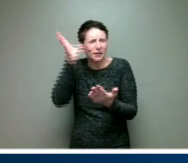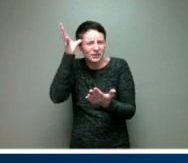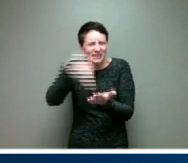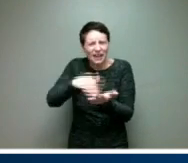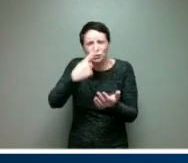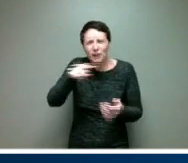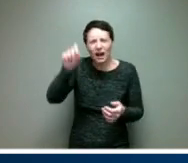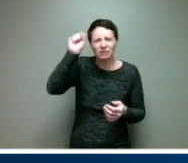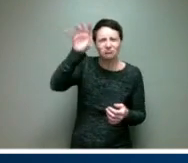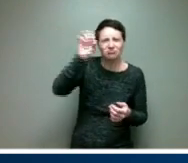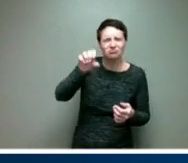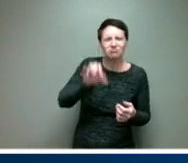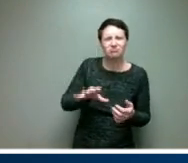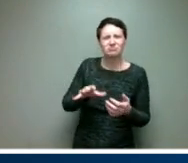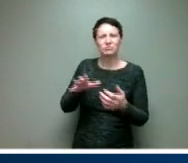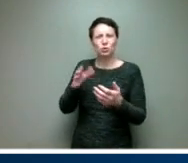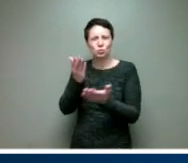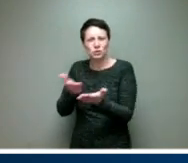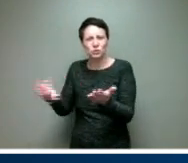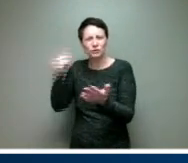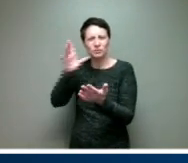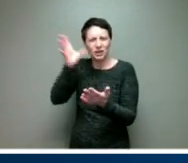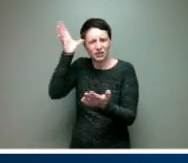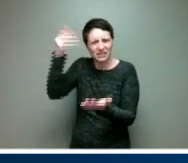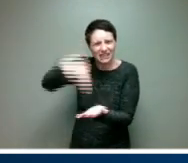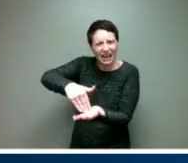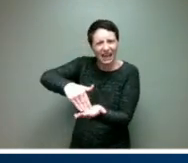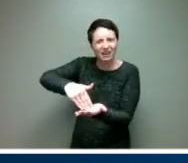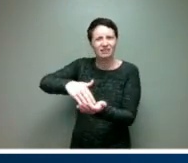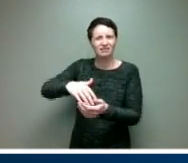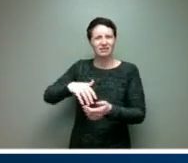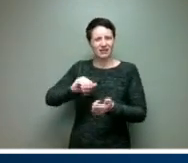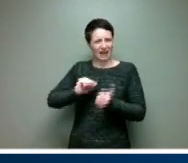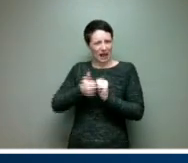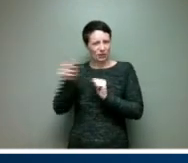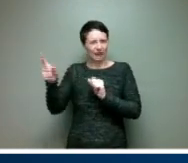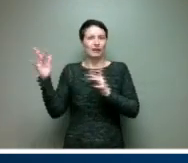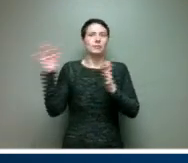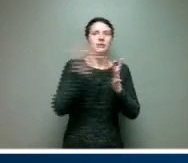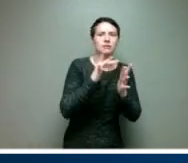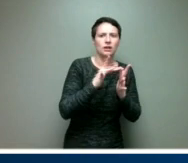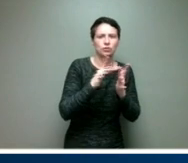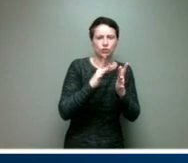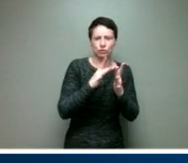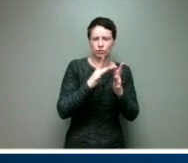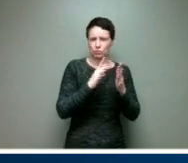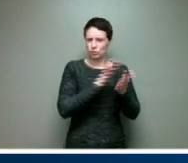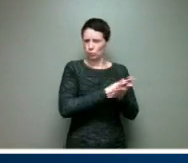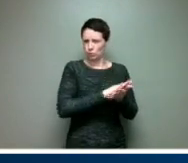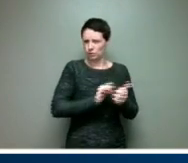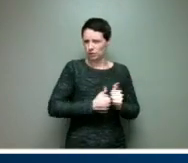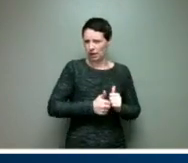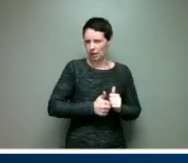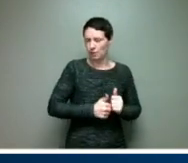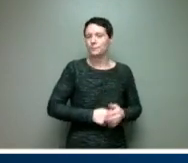that parents hear the ways that they can be in touch. Oh yeah. So to our parents,